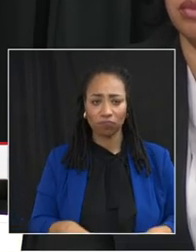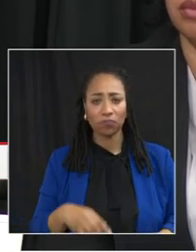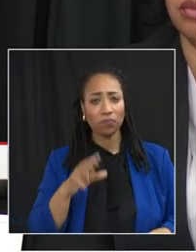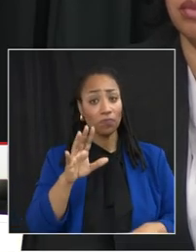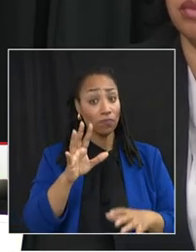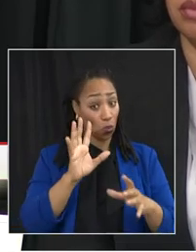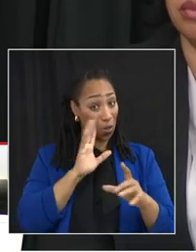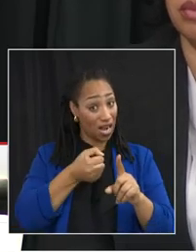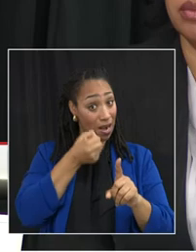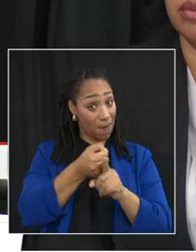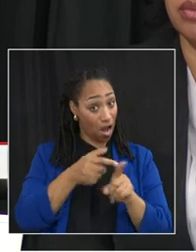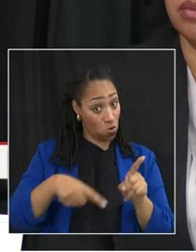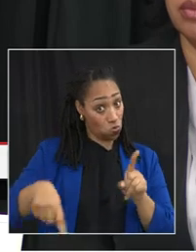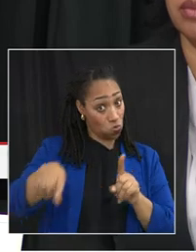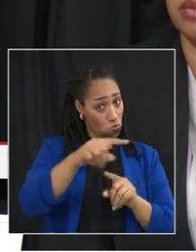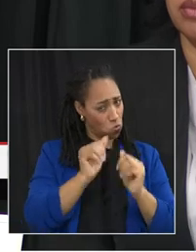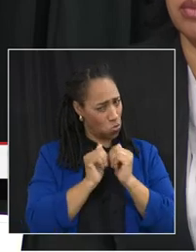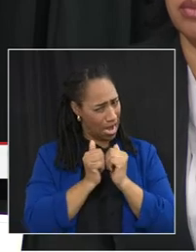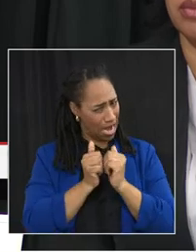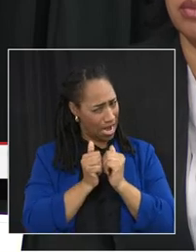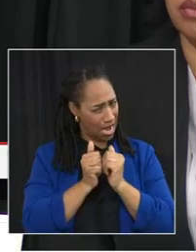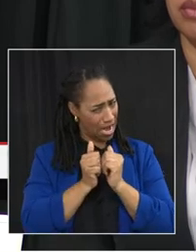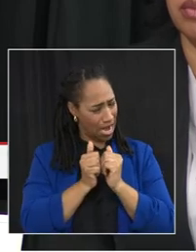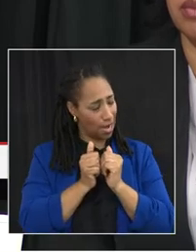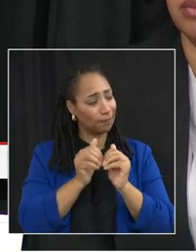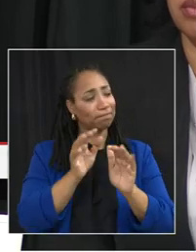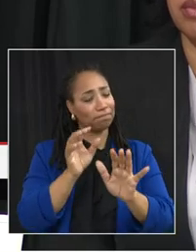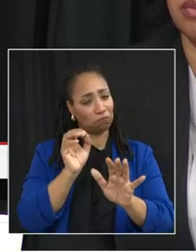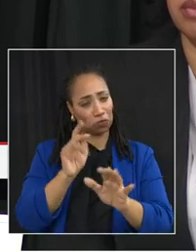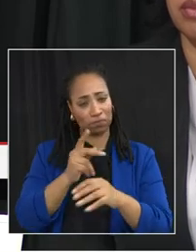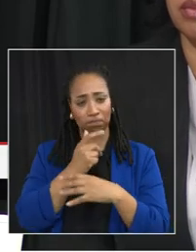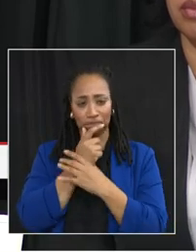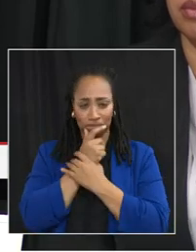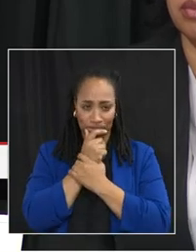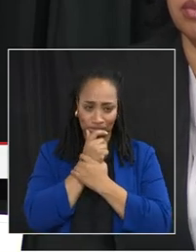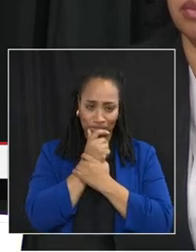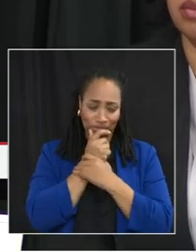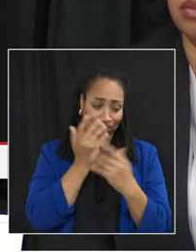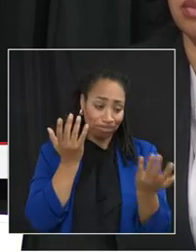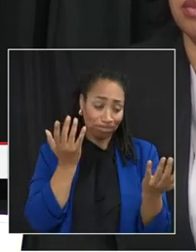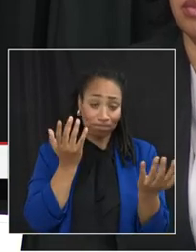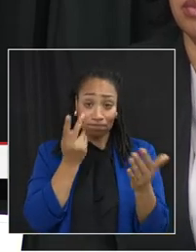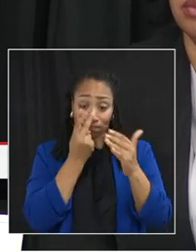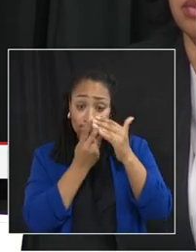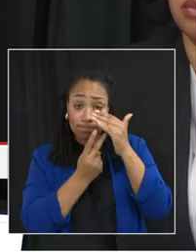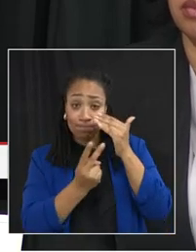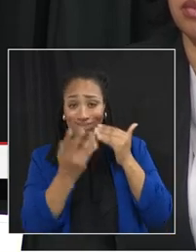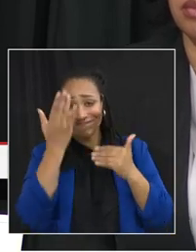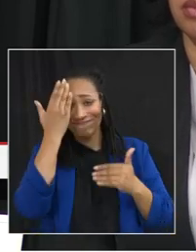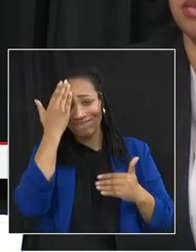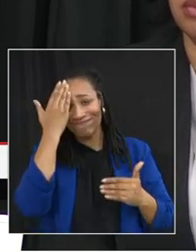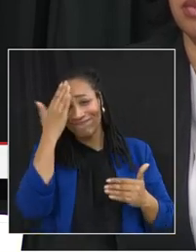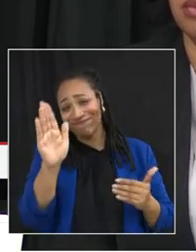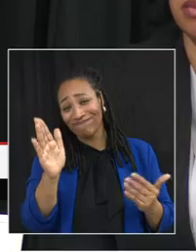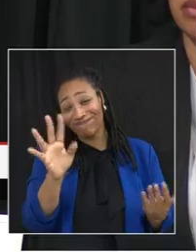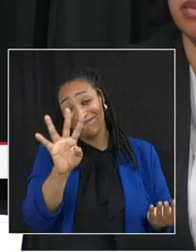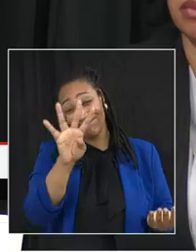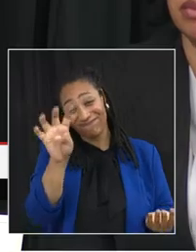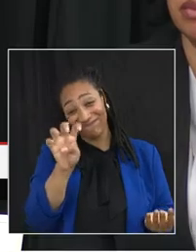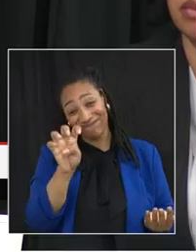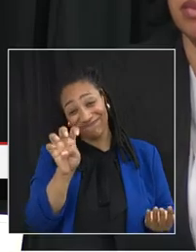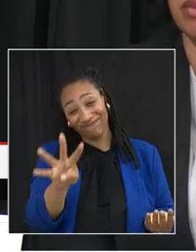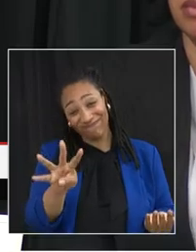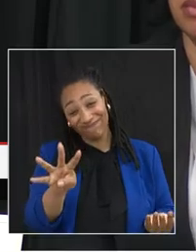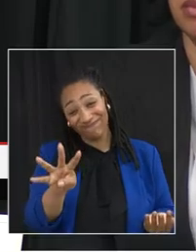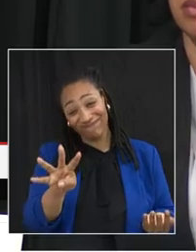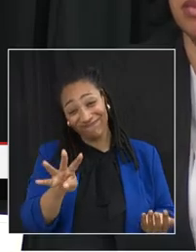And the answer would be, I don't know. Okay? And so I'd rather be able to answer your question.